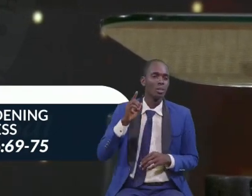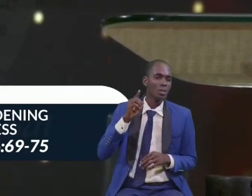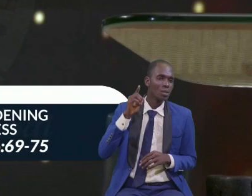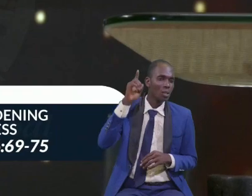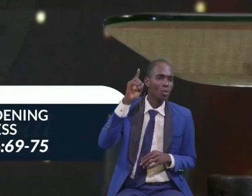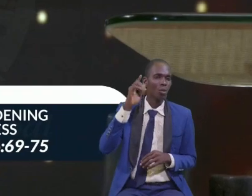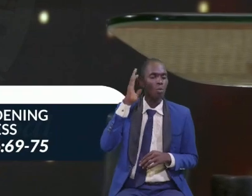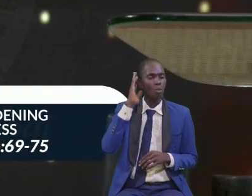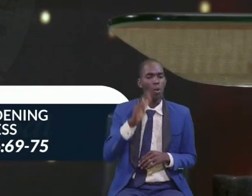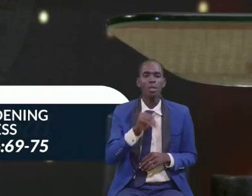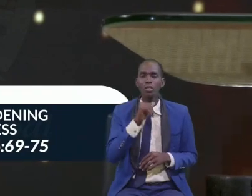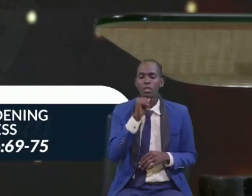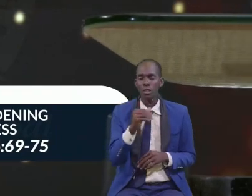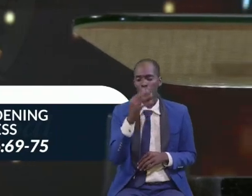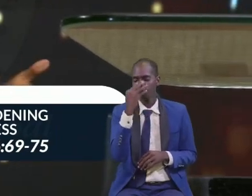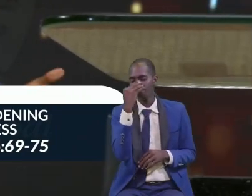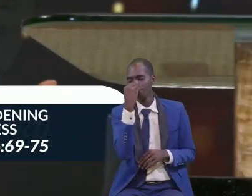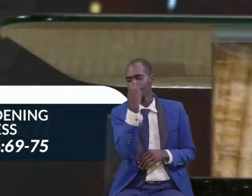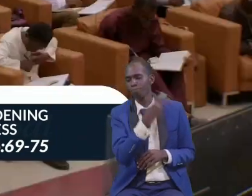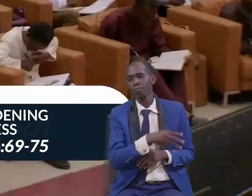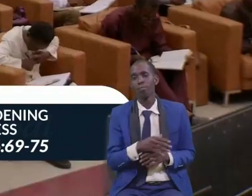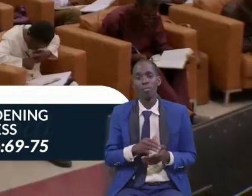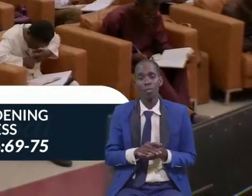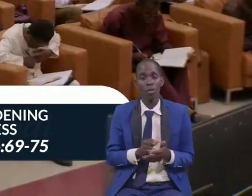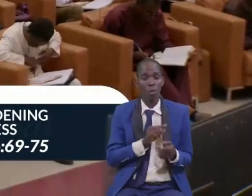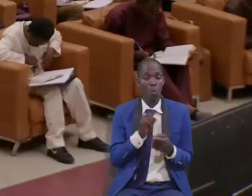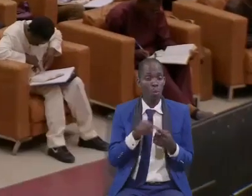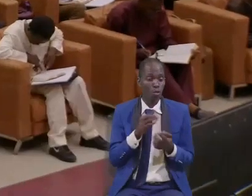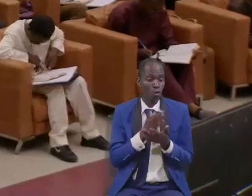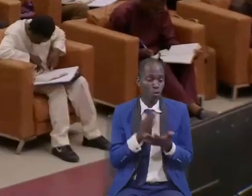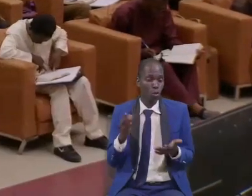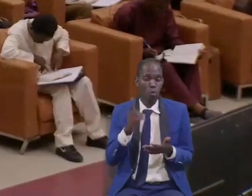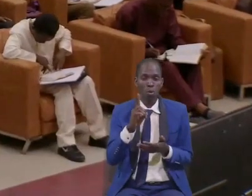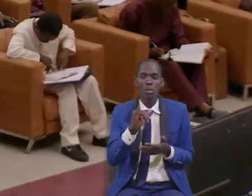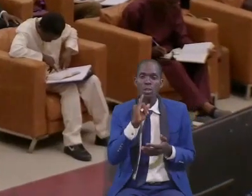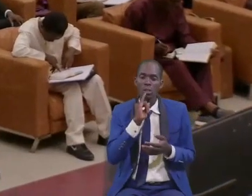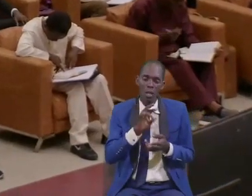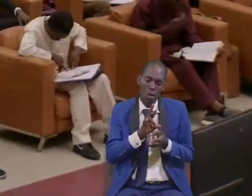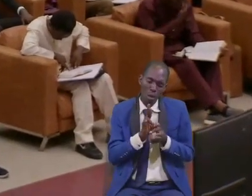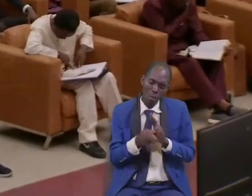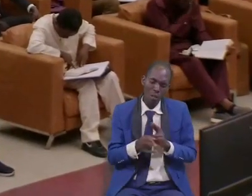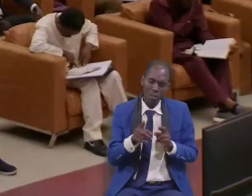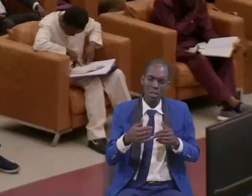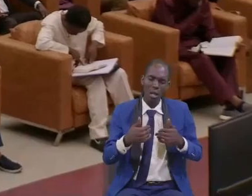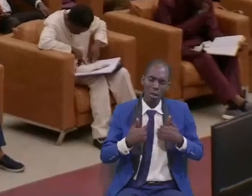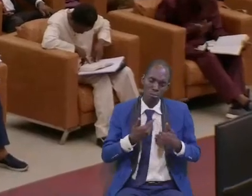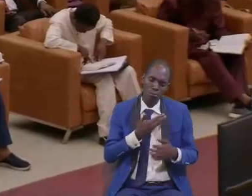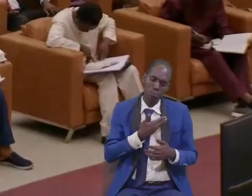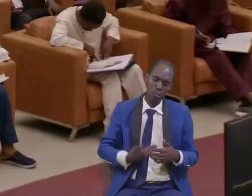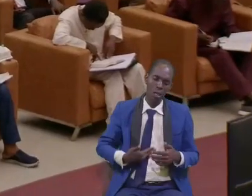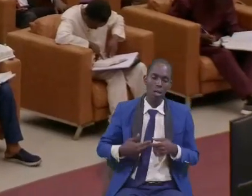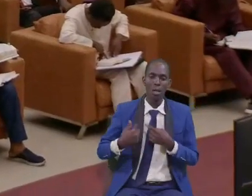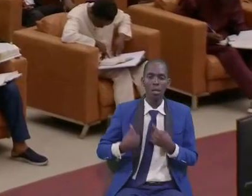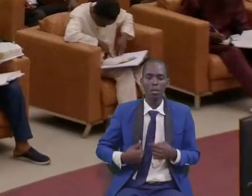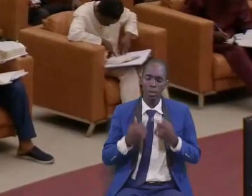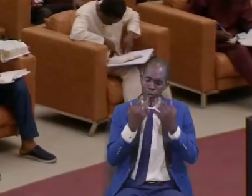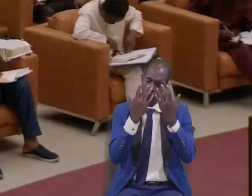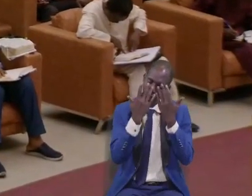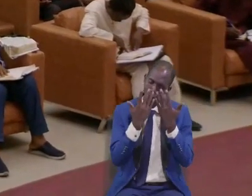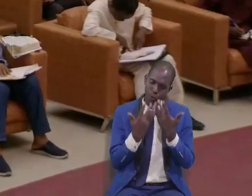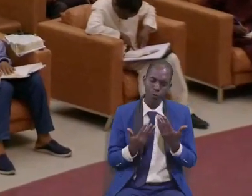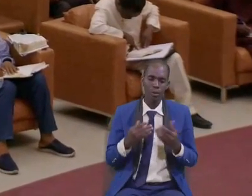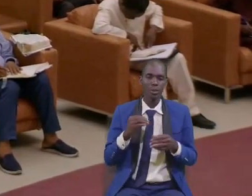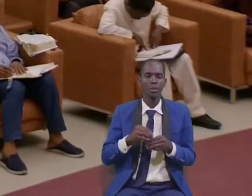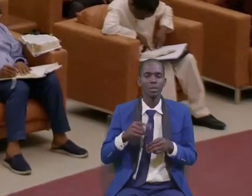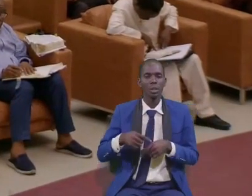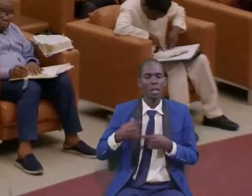not despise. When a person is repenting and has broken heart, he has sorrow in the heart, he